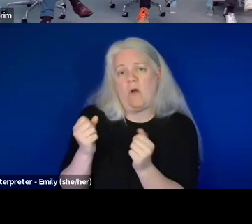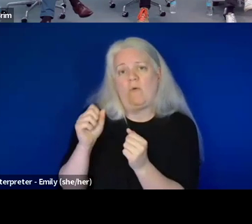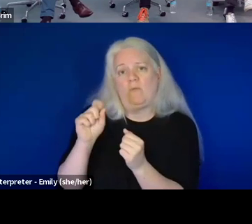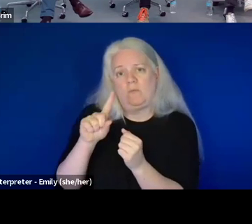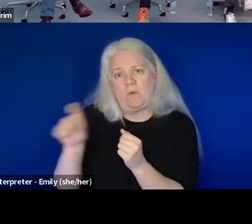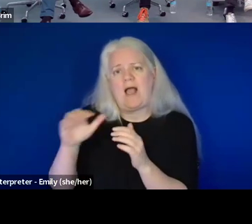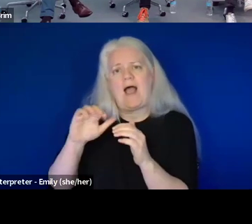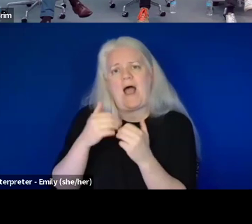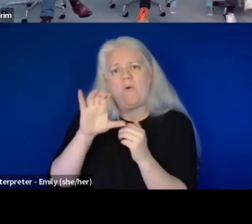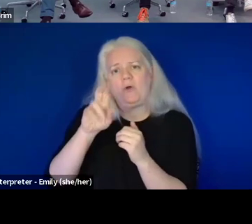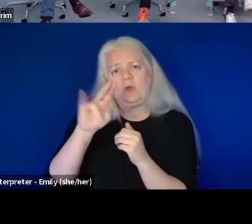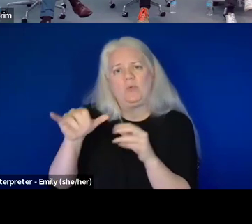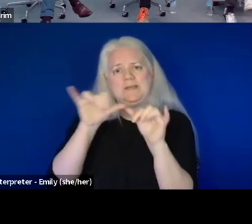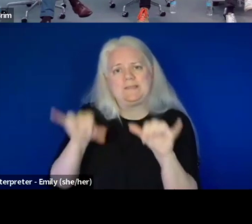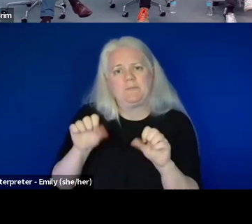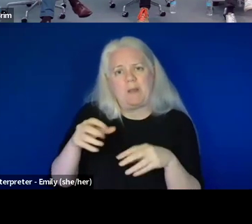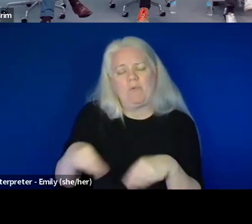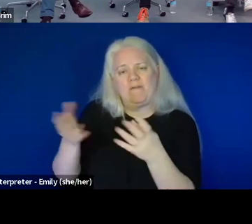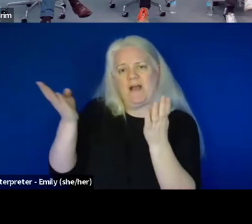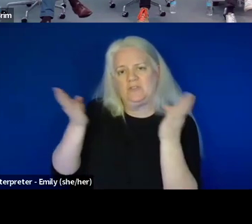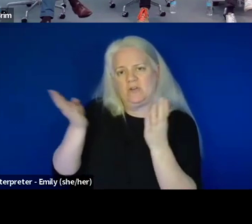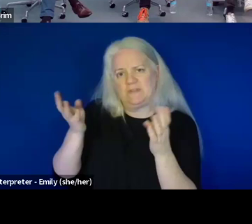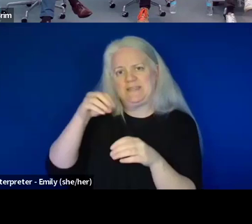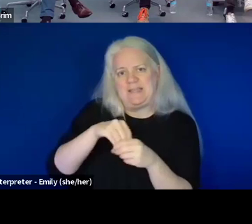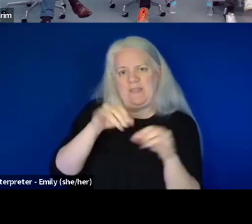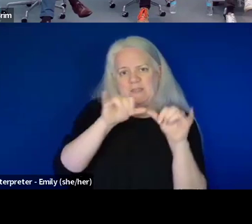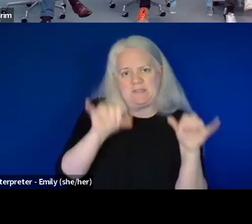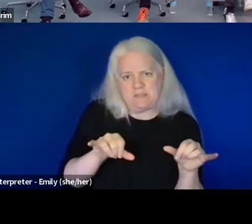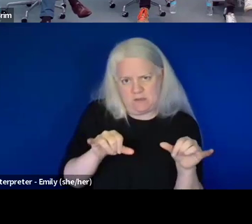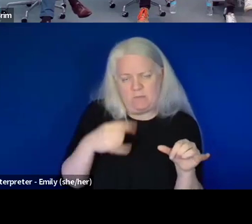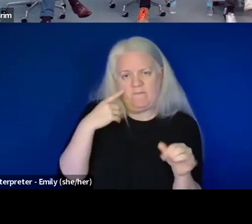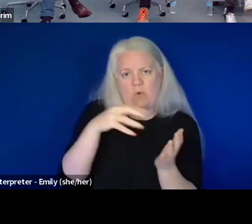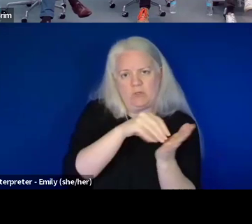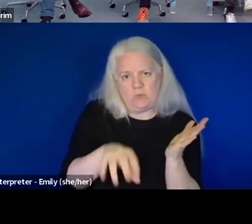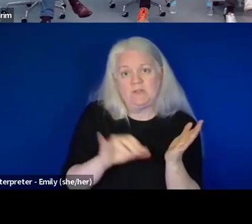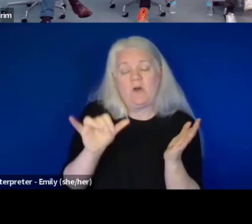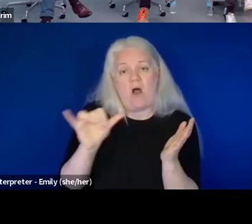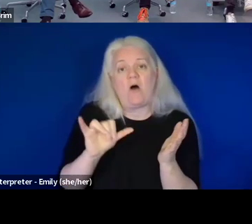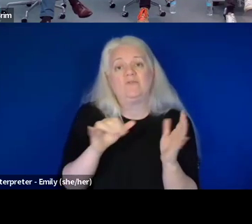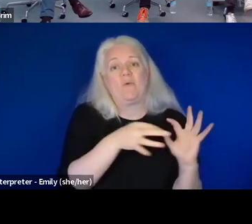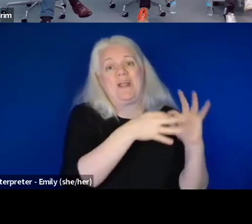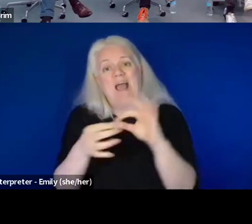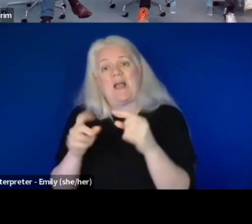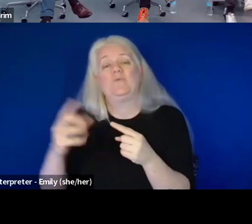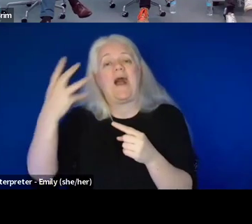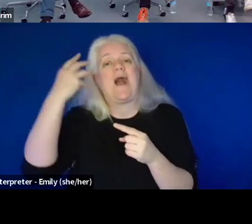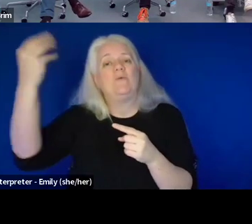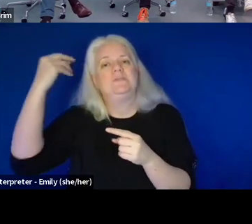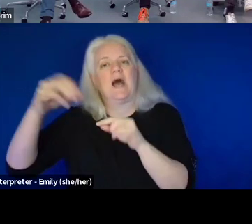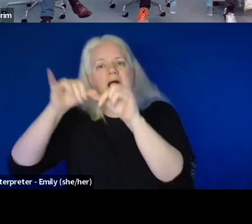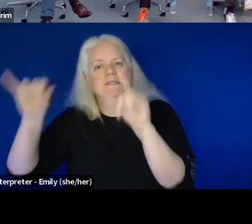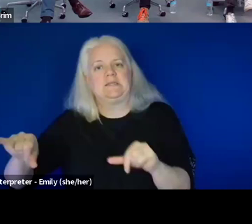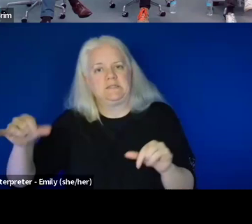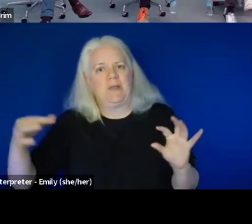and connect students to services outside the system. So these are our broad questions that we're trying to get at. If you raise your hand, I'll bring